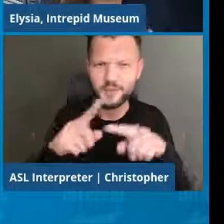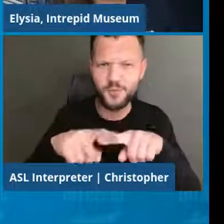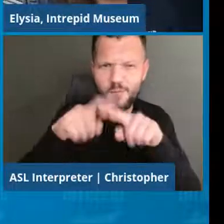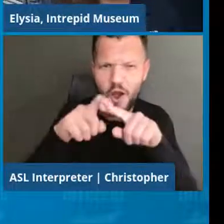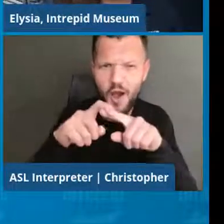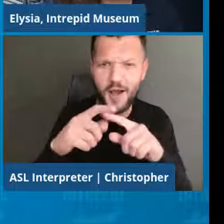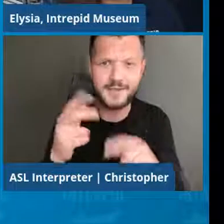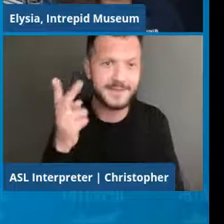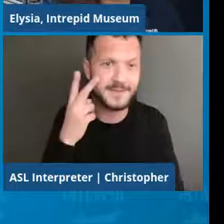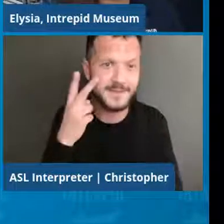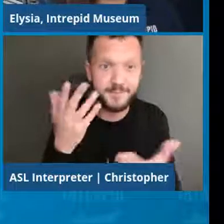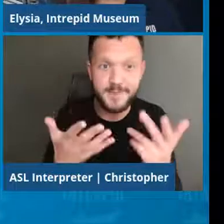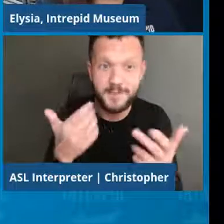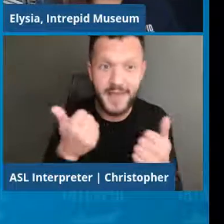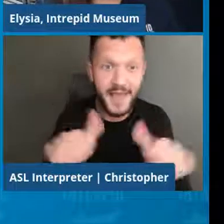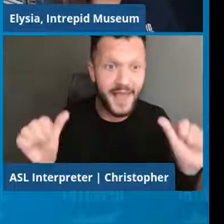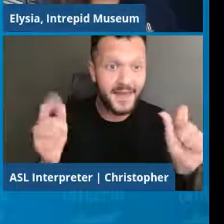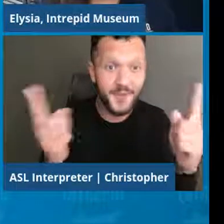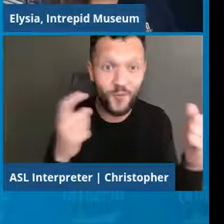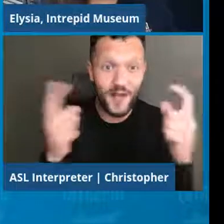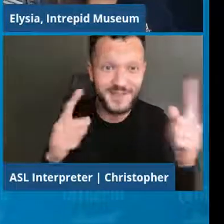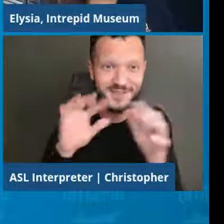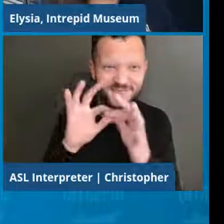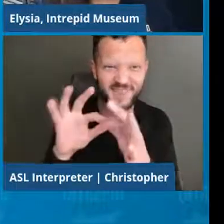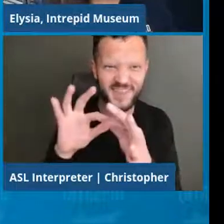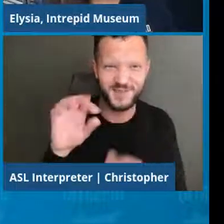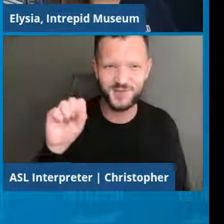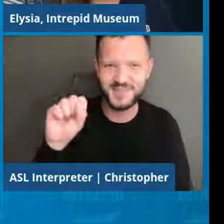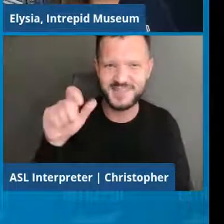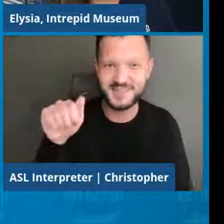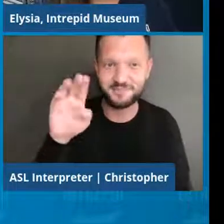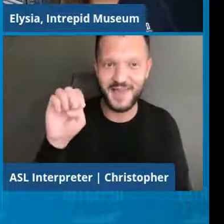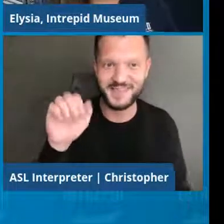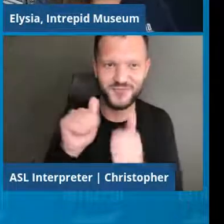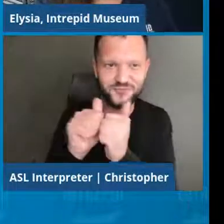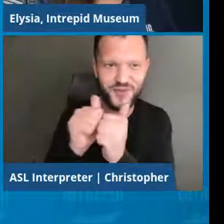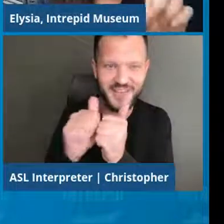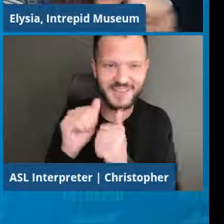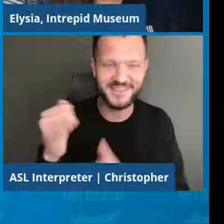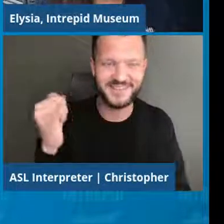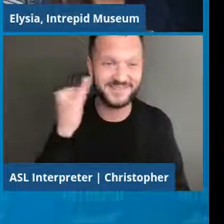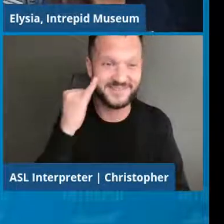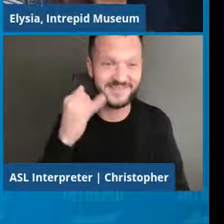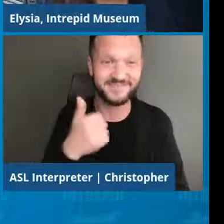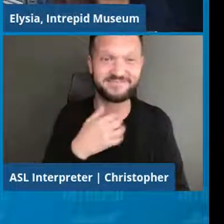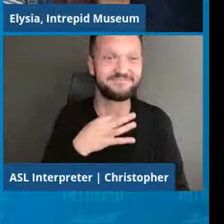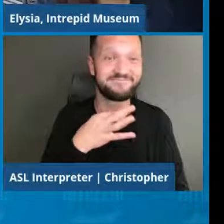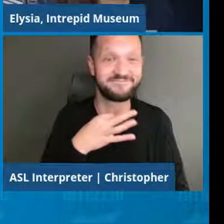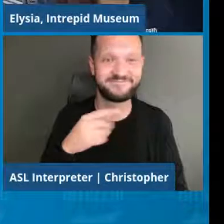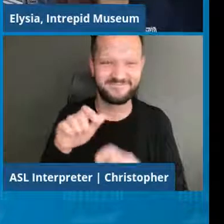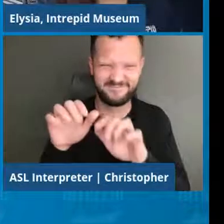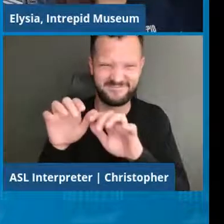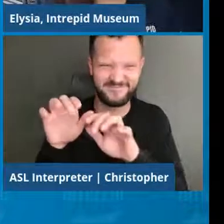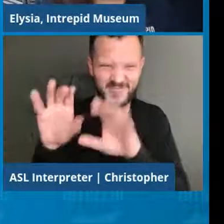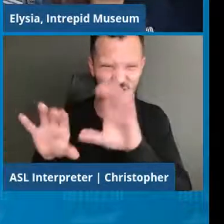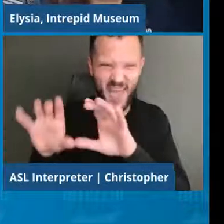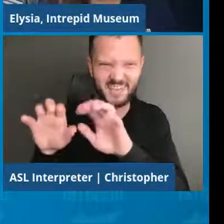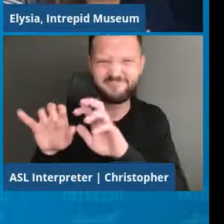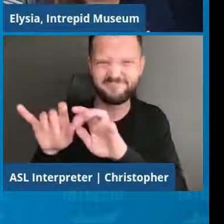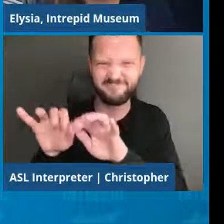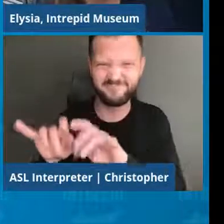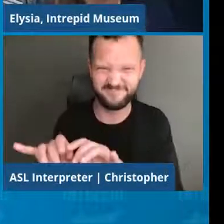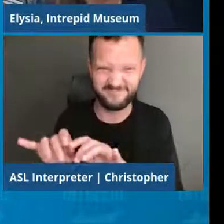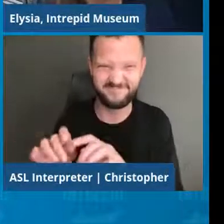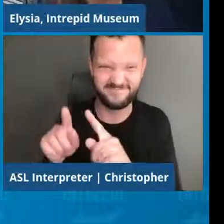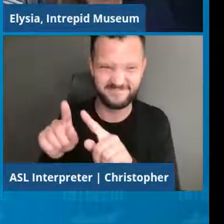questions about the space race. Feel free to ask in the chat if you do. And while you're doing that, before I actually switch that out, I want to point